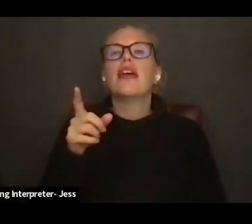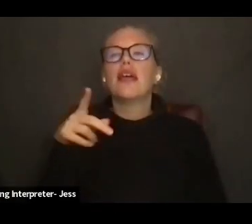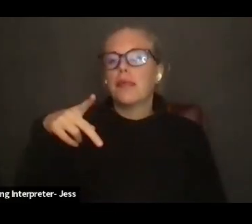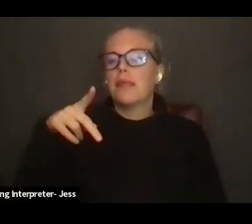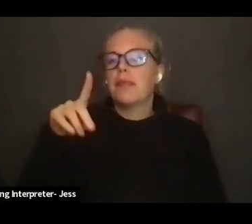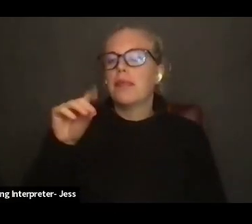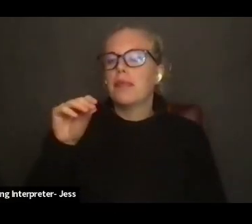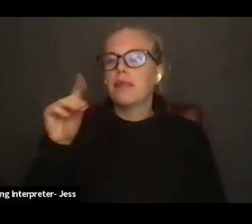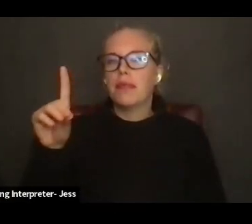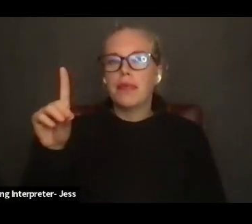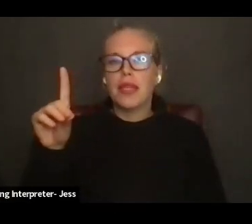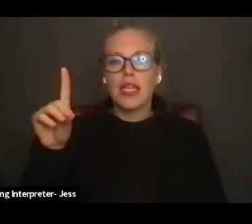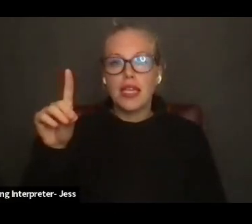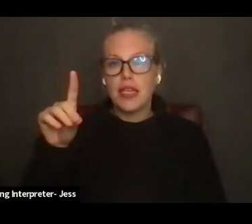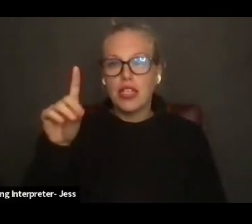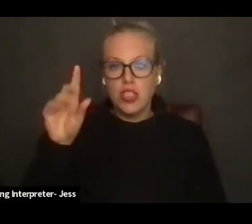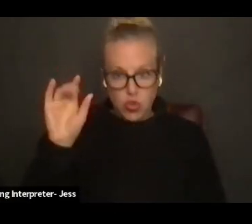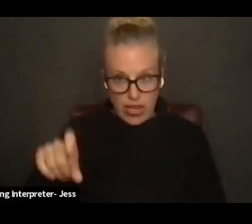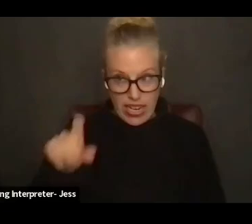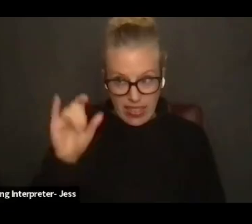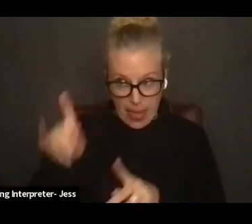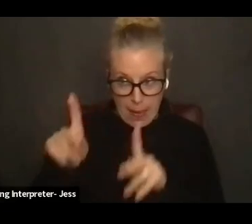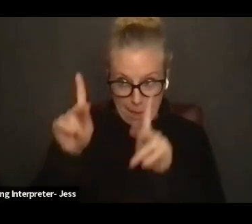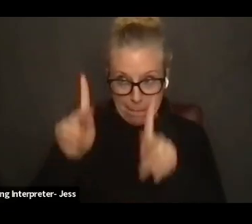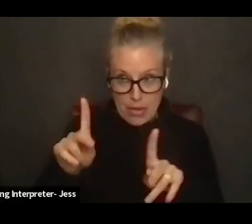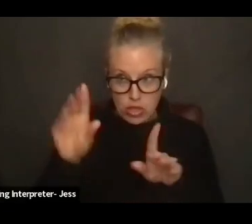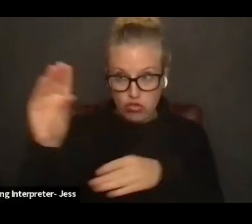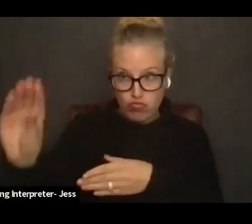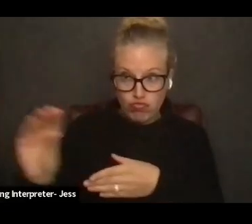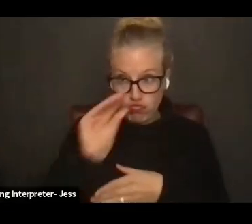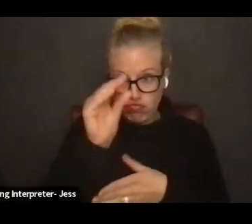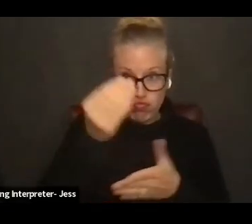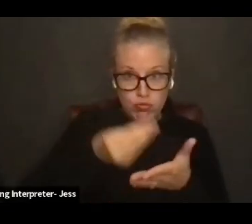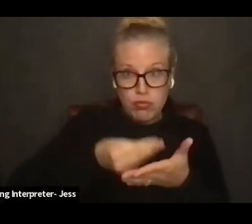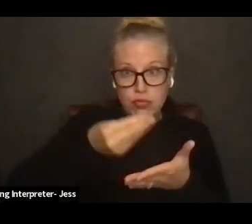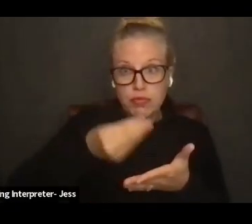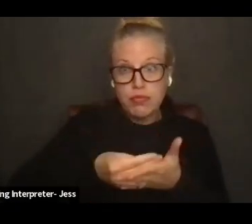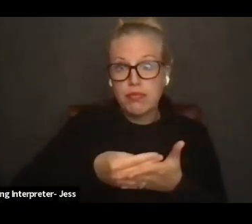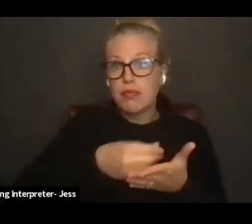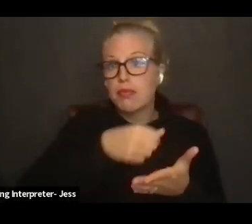a payable on death person to take money out?